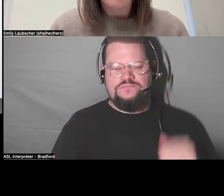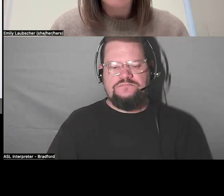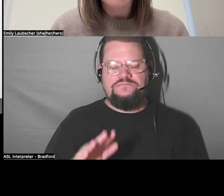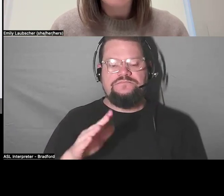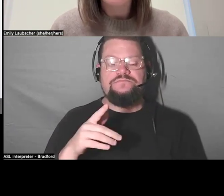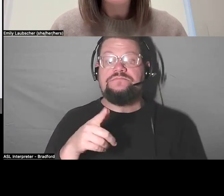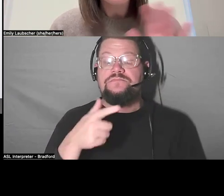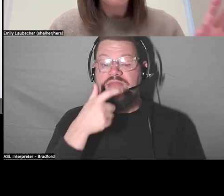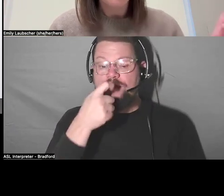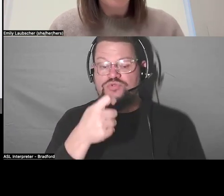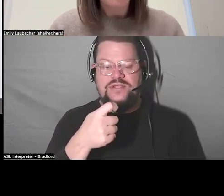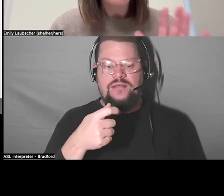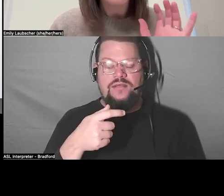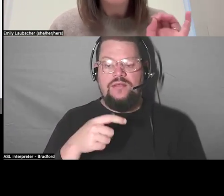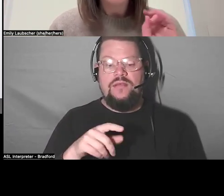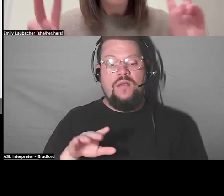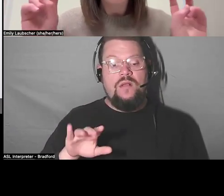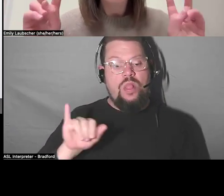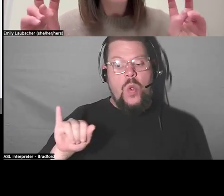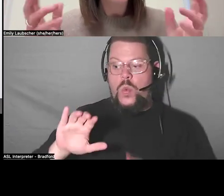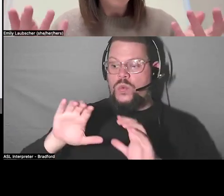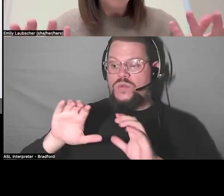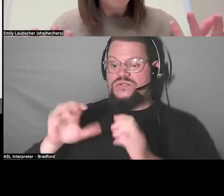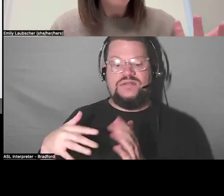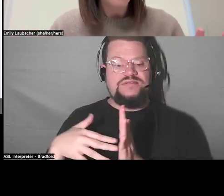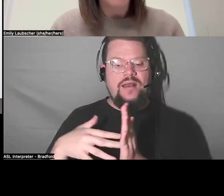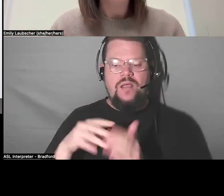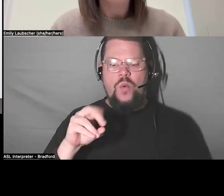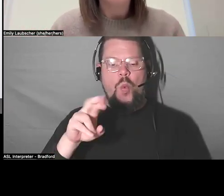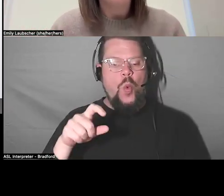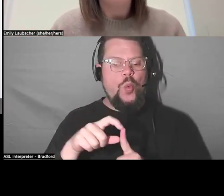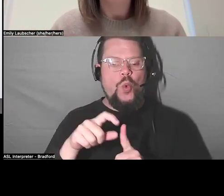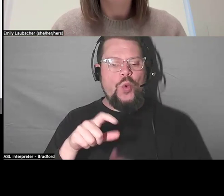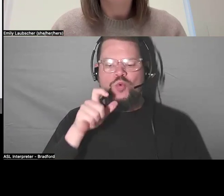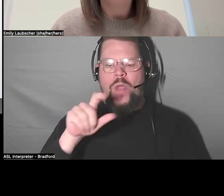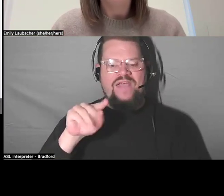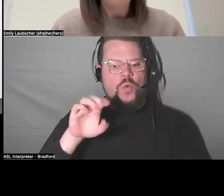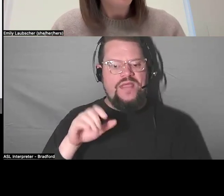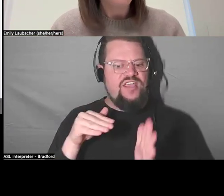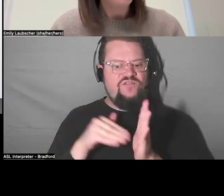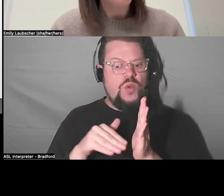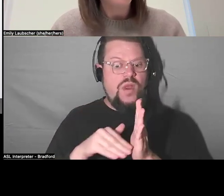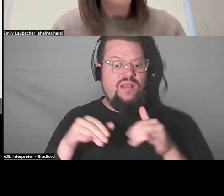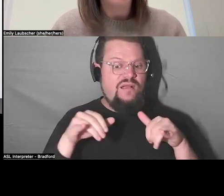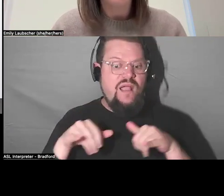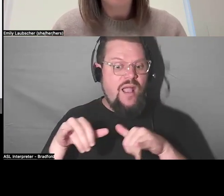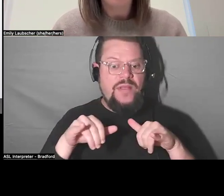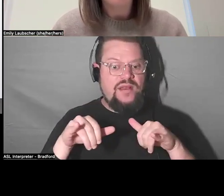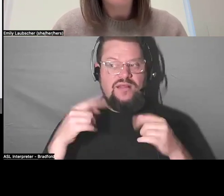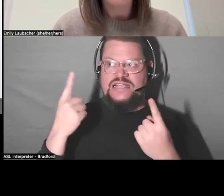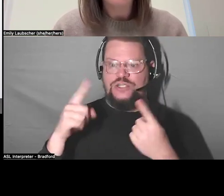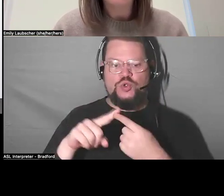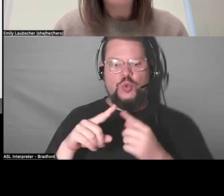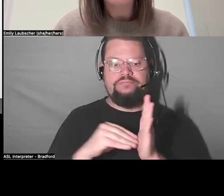note that, at least in these studies, core words don't actually have to be all that frequent or common to be considered